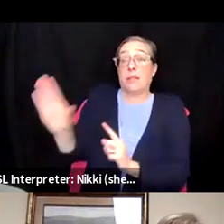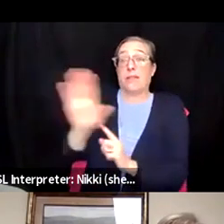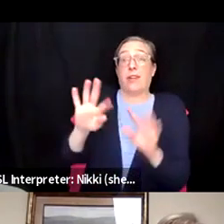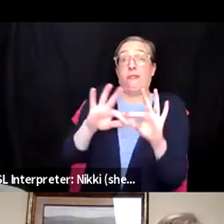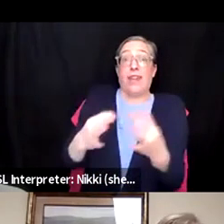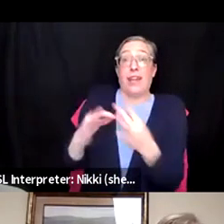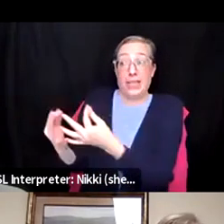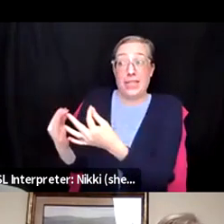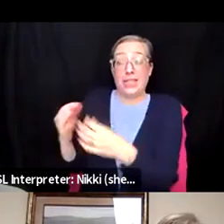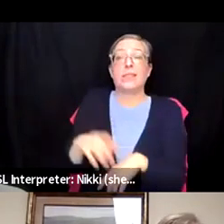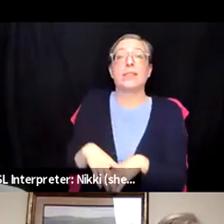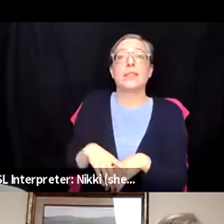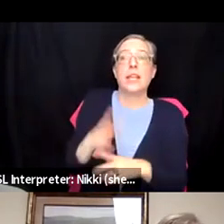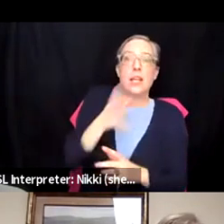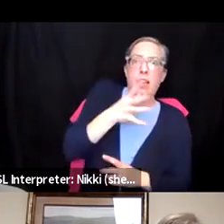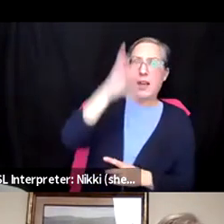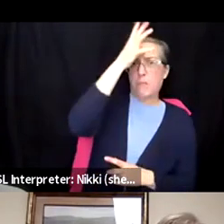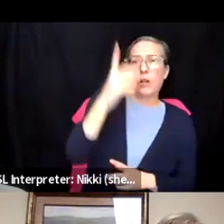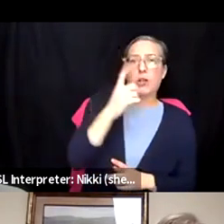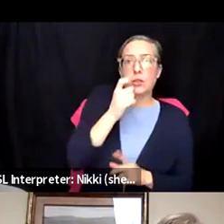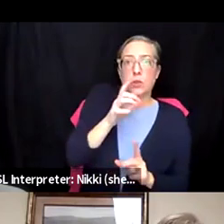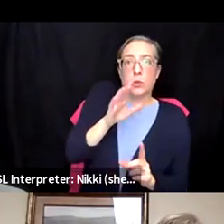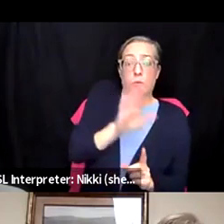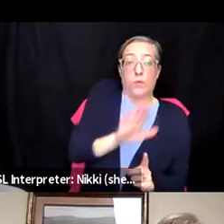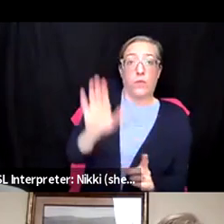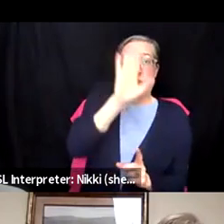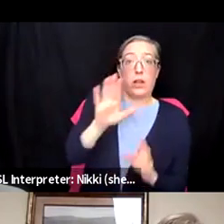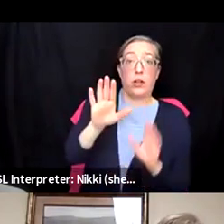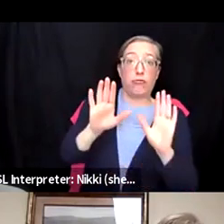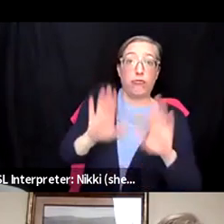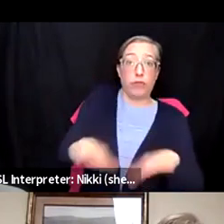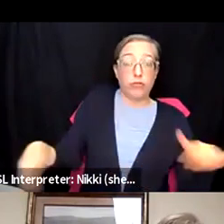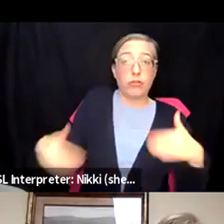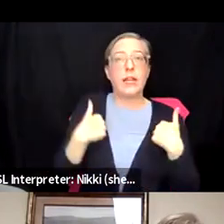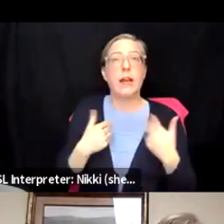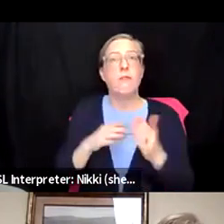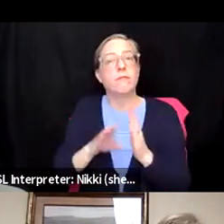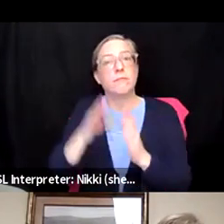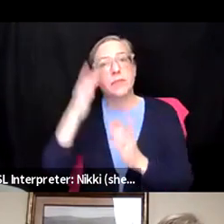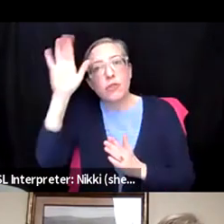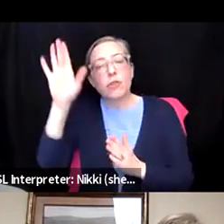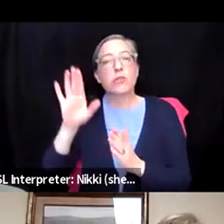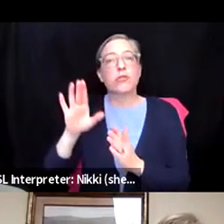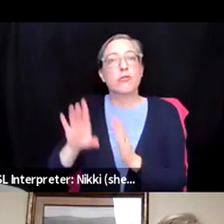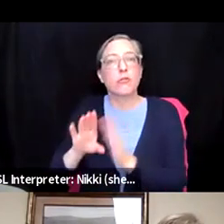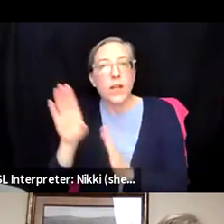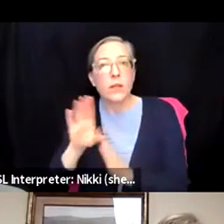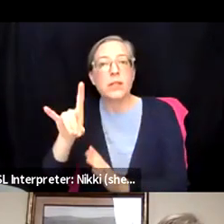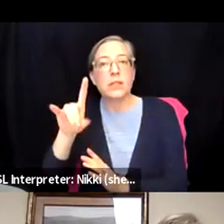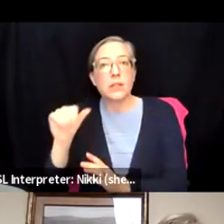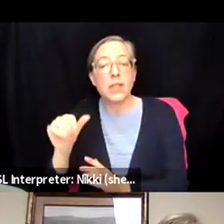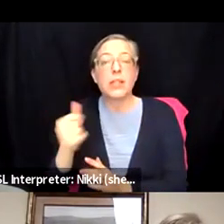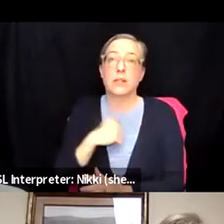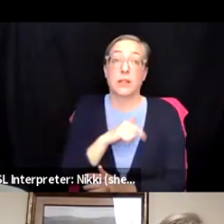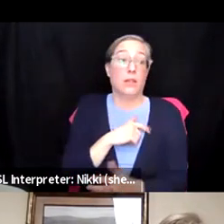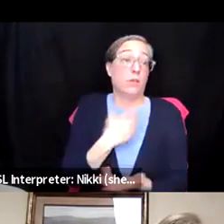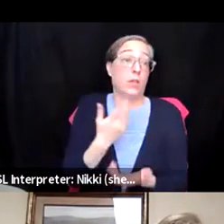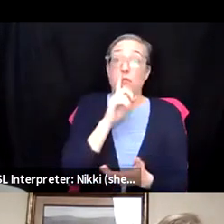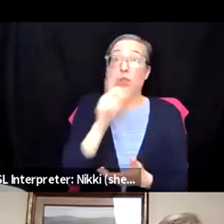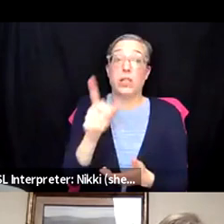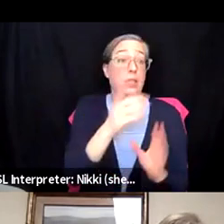that have children with intellectual and developmental disabilities, but we really serve people across the